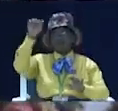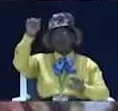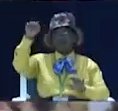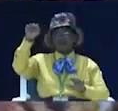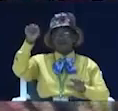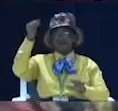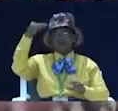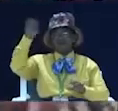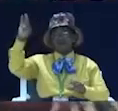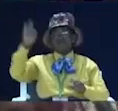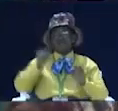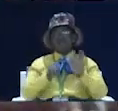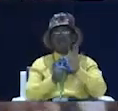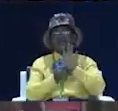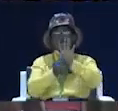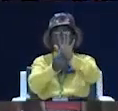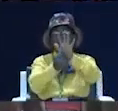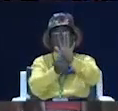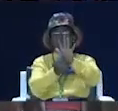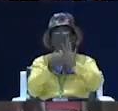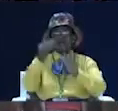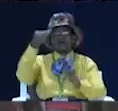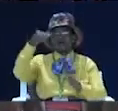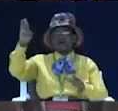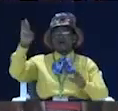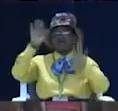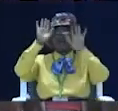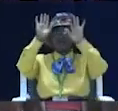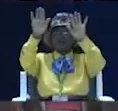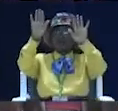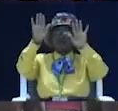of signs, of wonders,